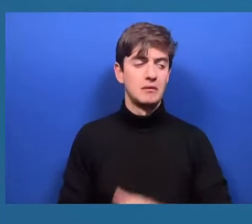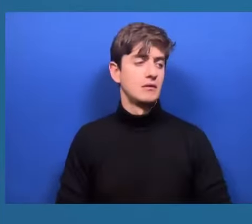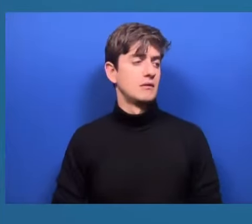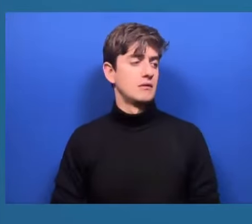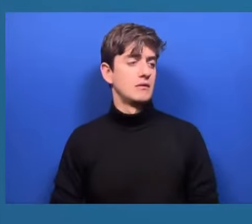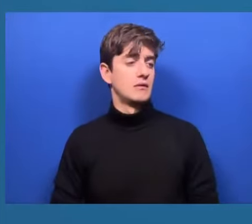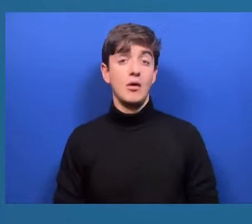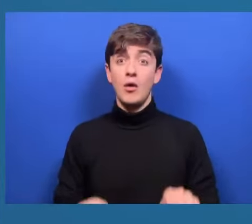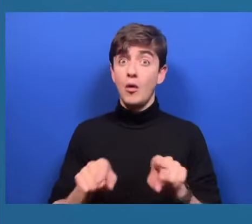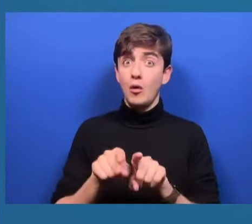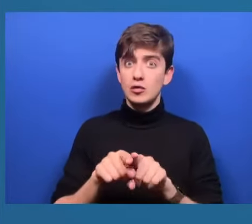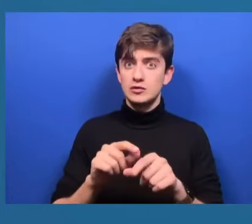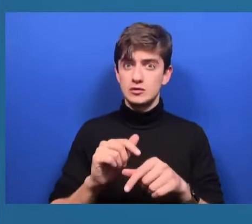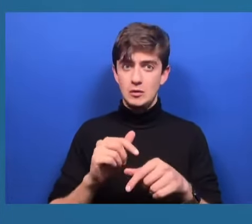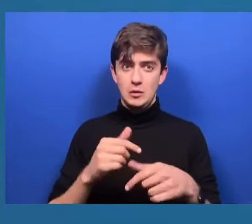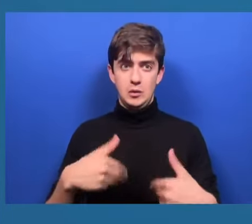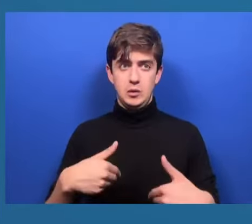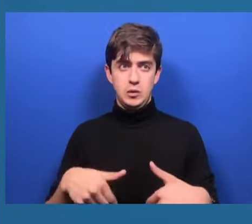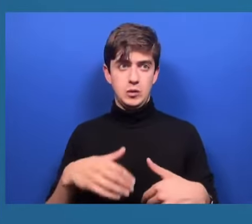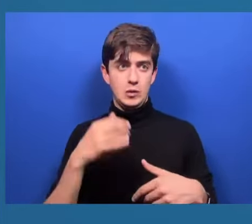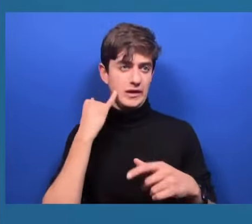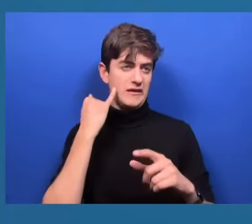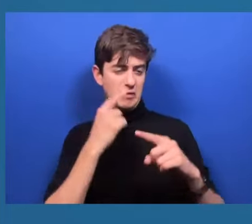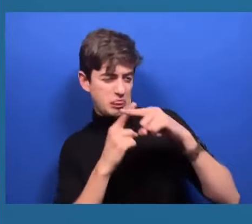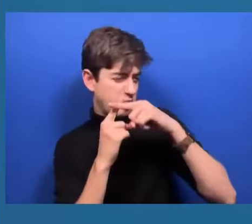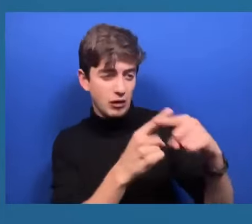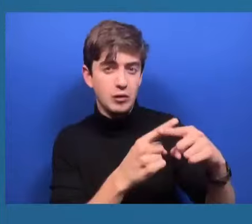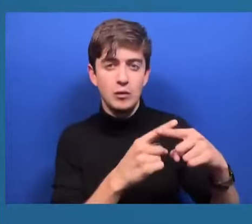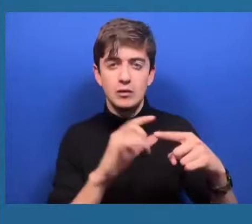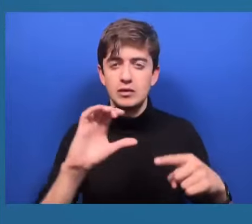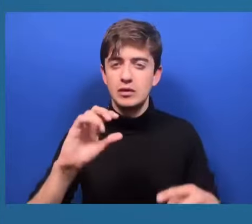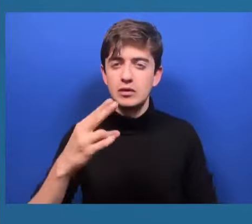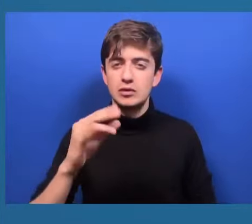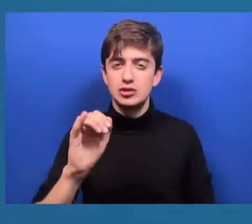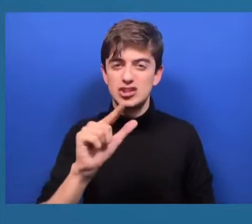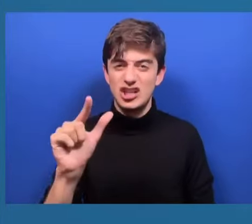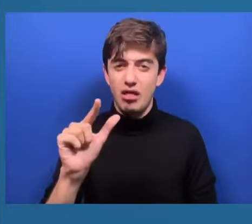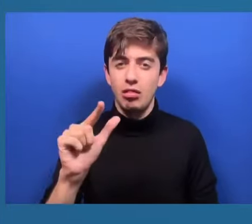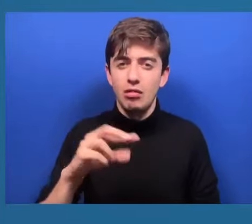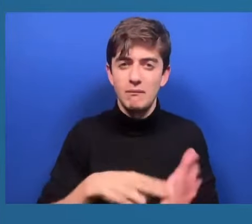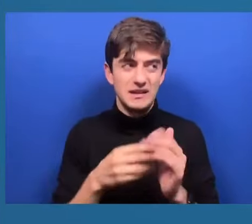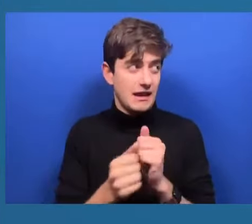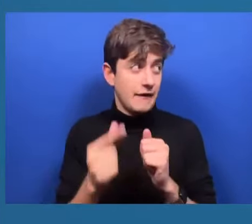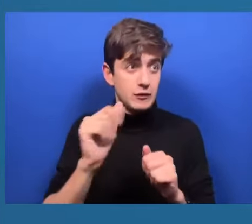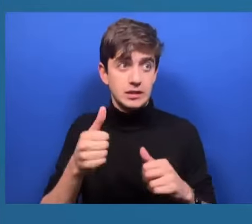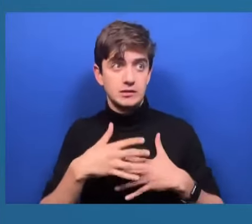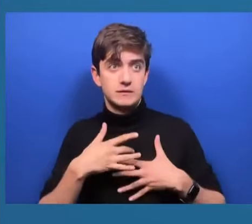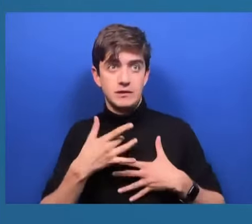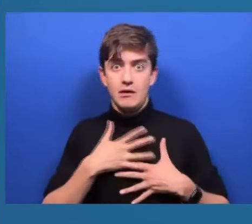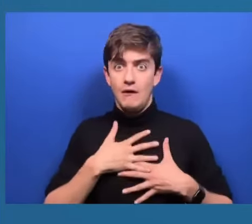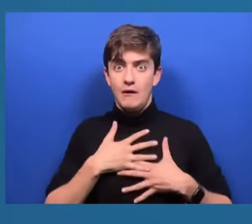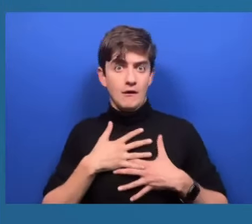out a chilling effect so you all could be paralyzed at home and don't